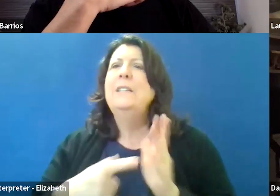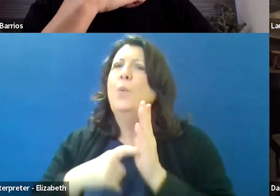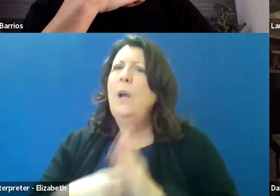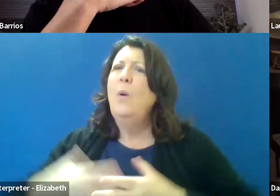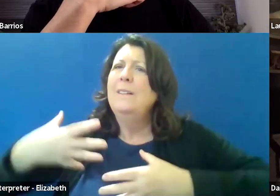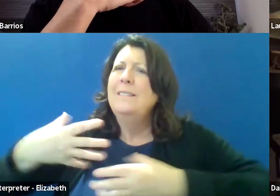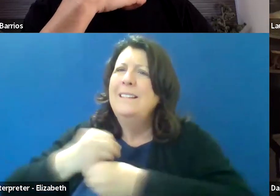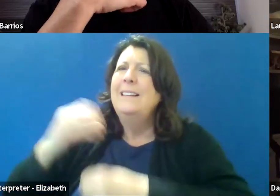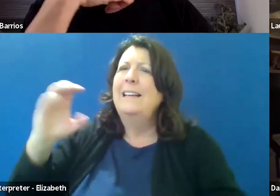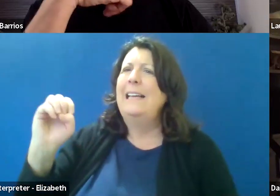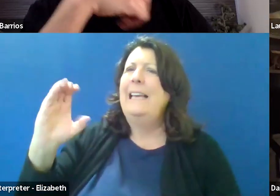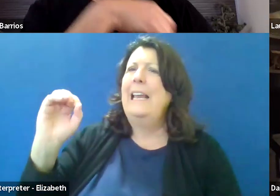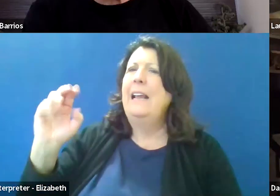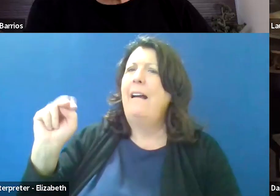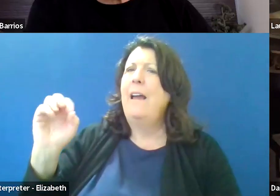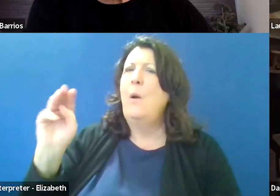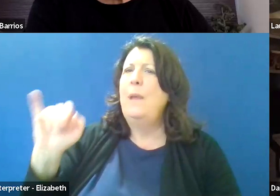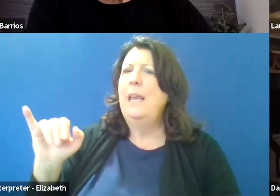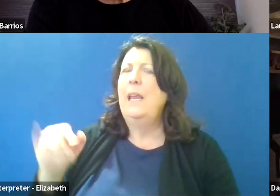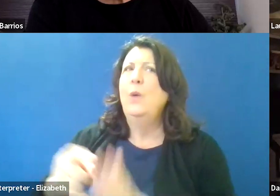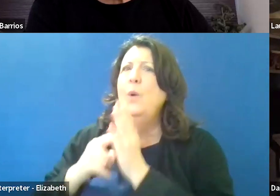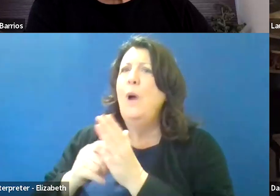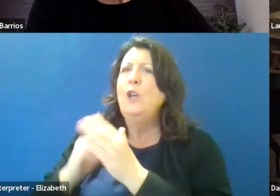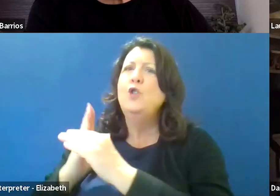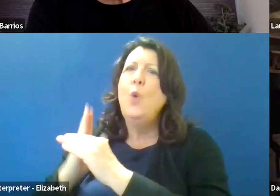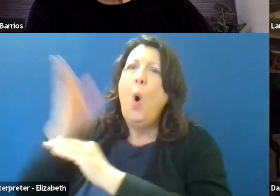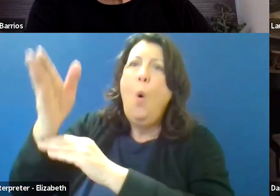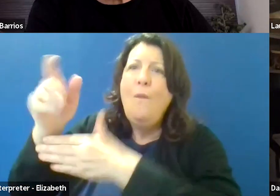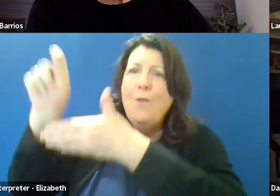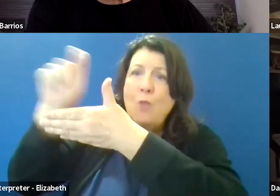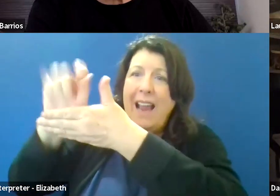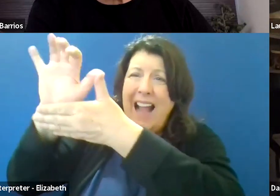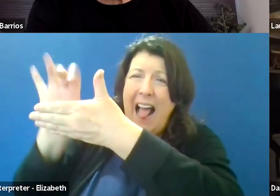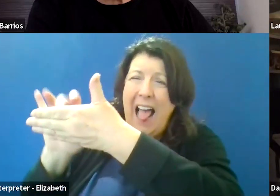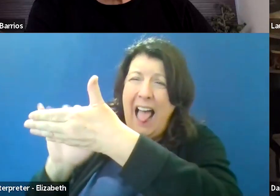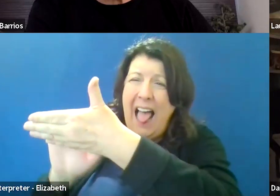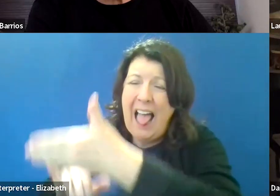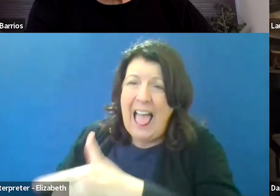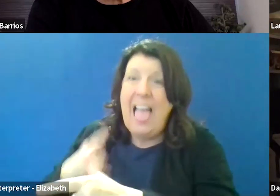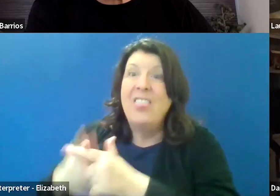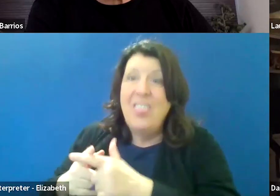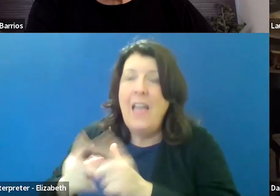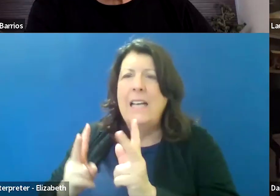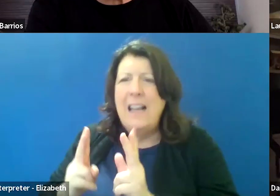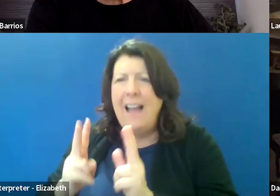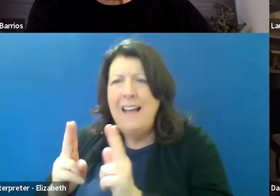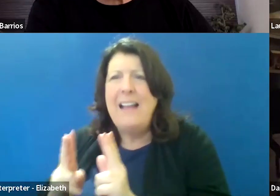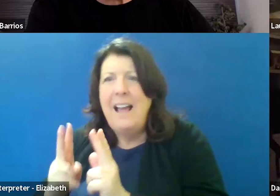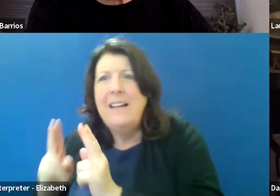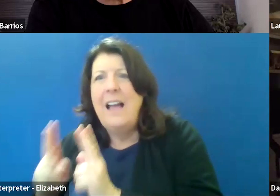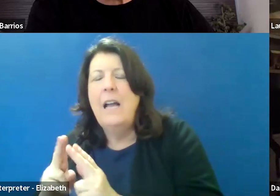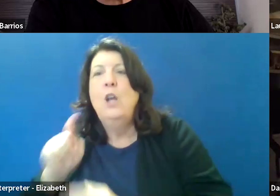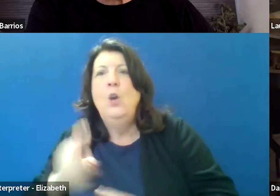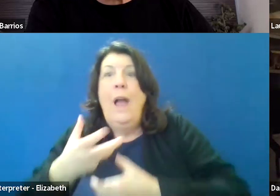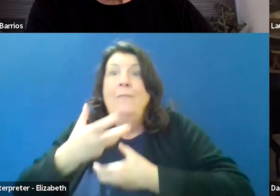requires you to kind of overwrite and then cut down and not underwrite as much as trust silence, trust being able to